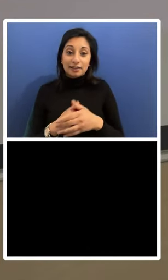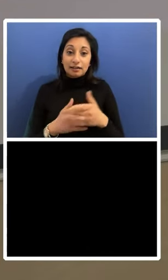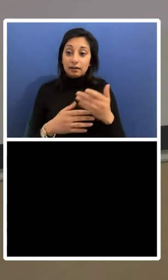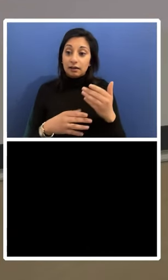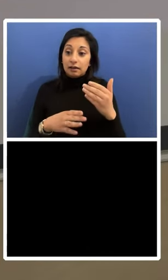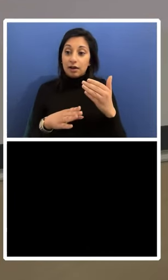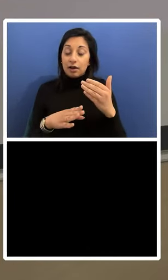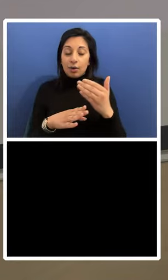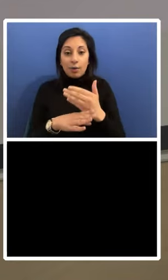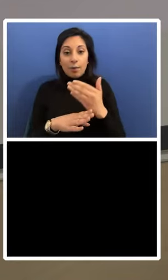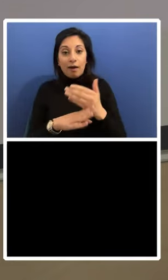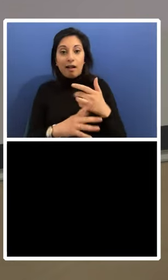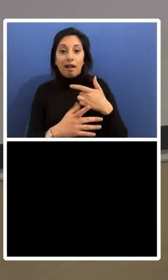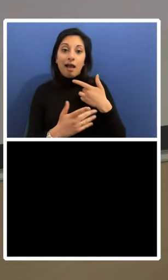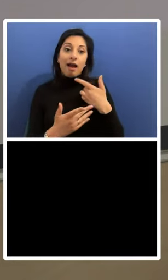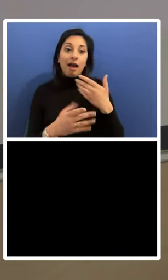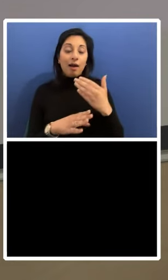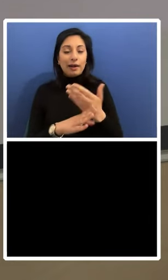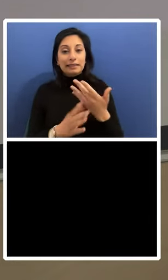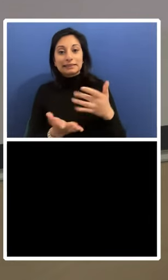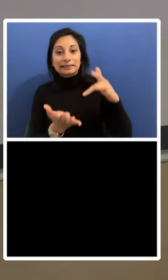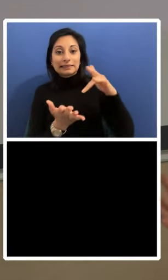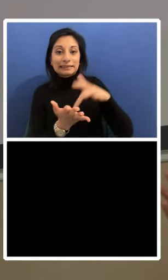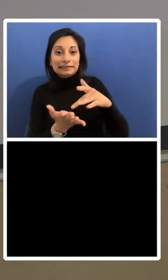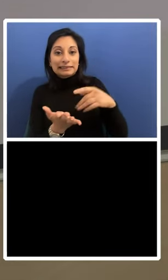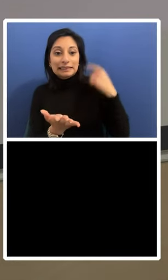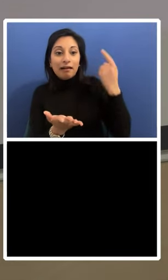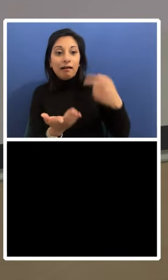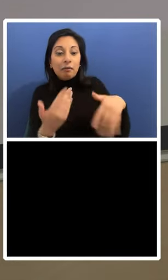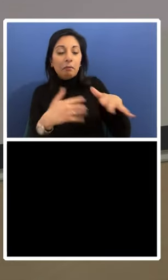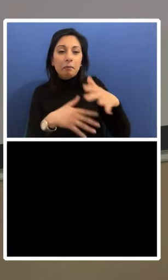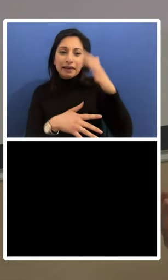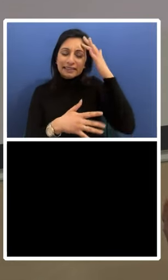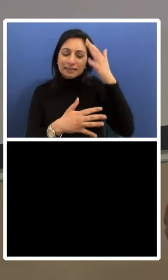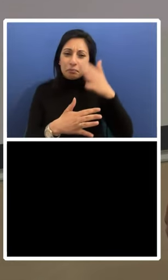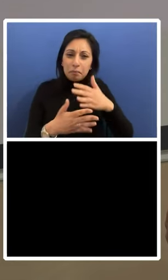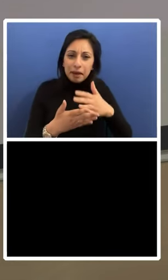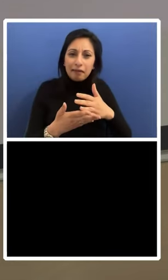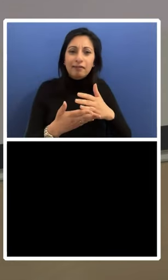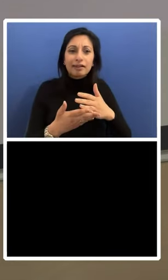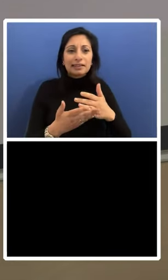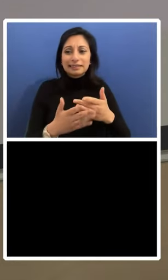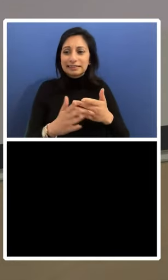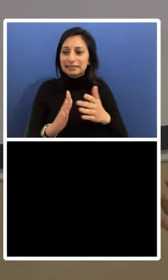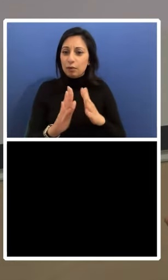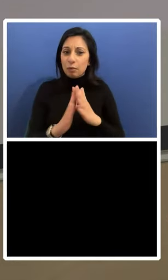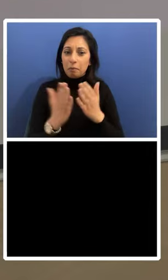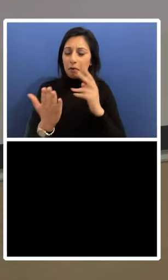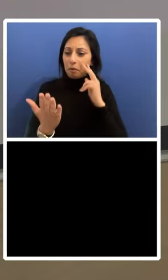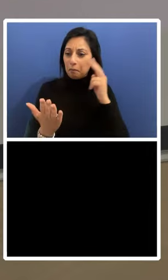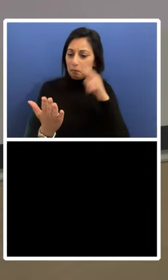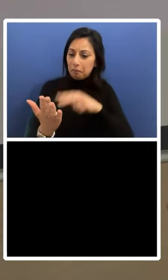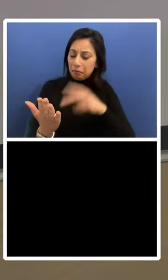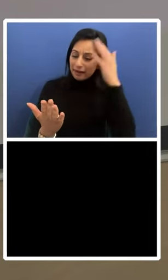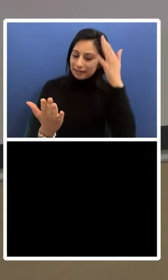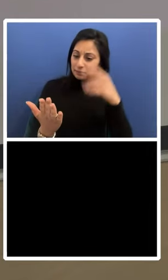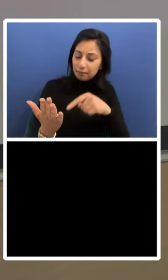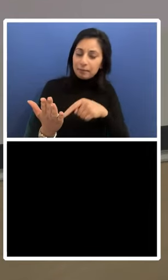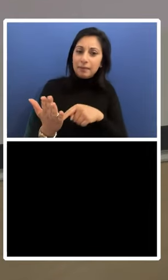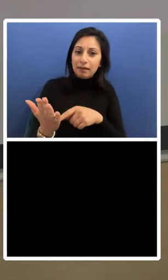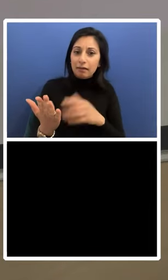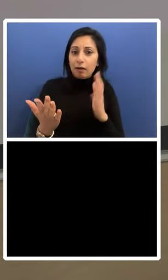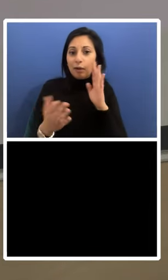City, again, like the whole, the experience of, like the reader's experience when you enter that trading